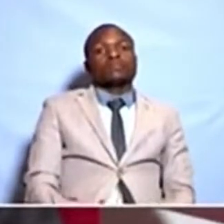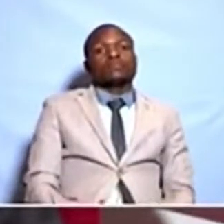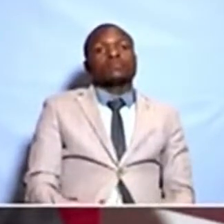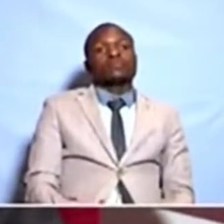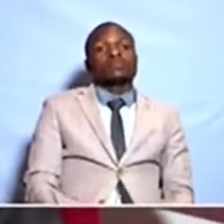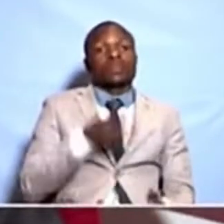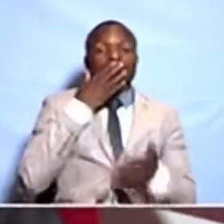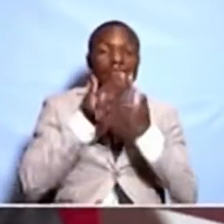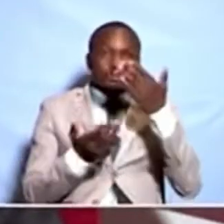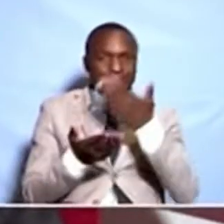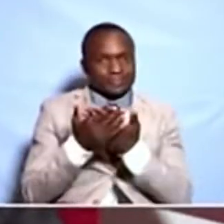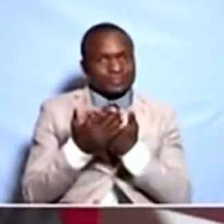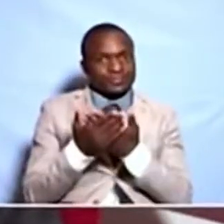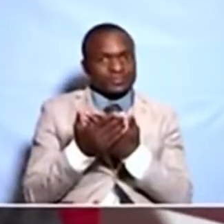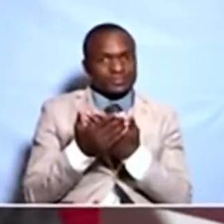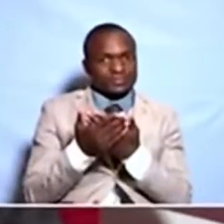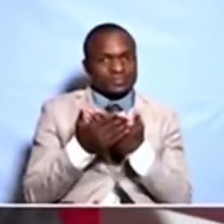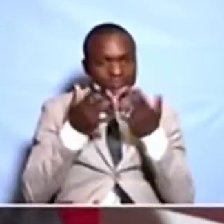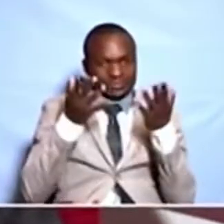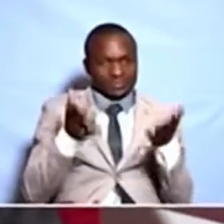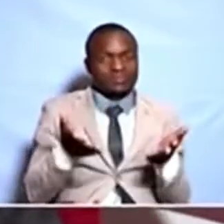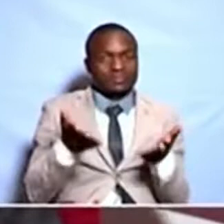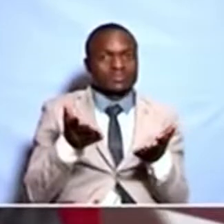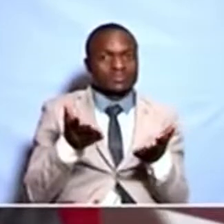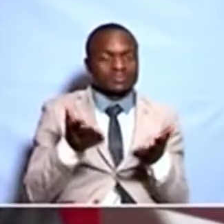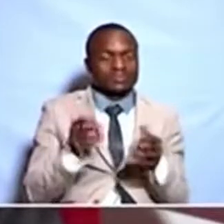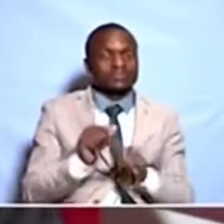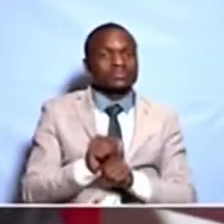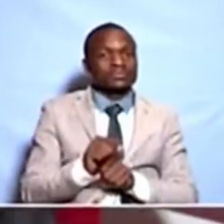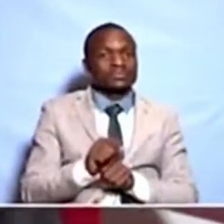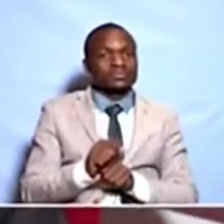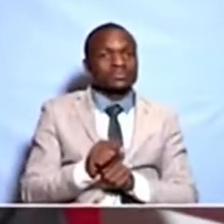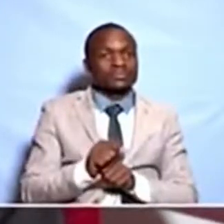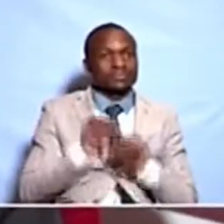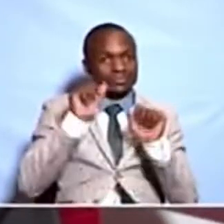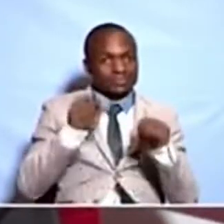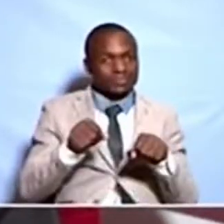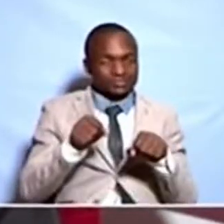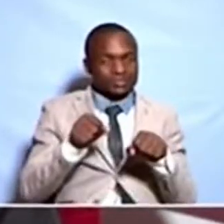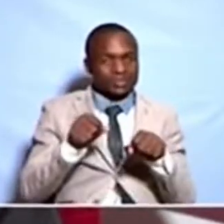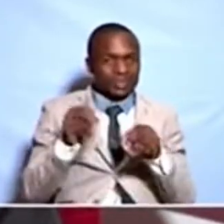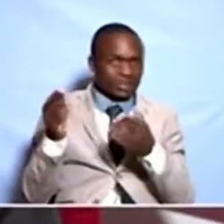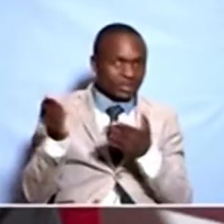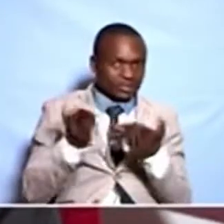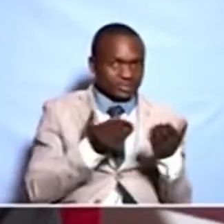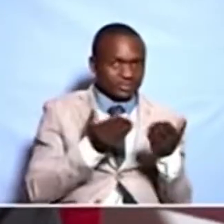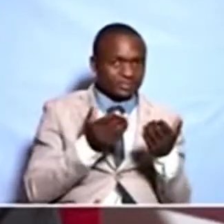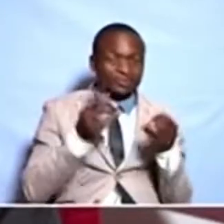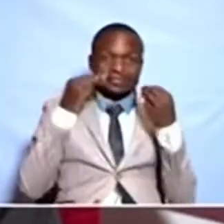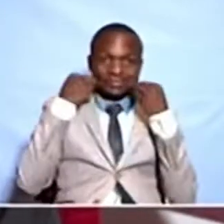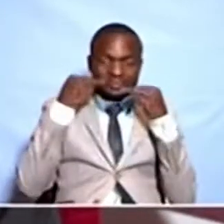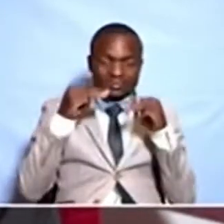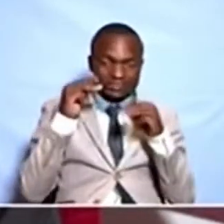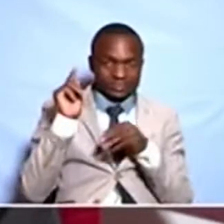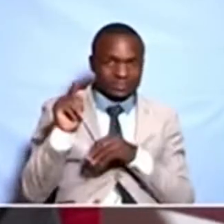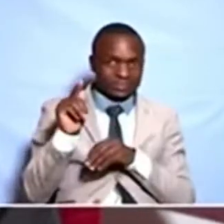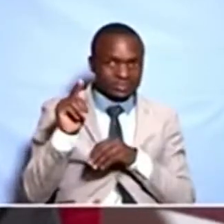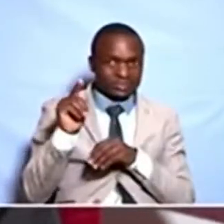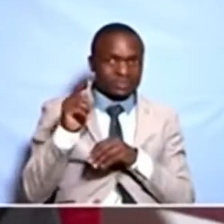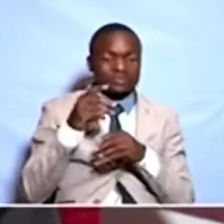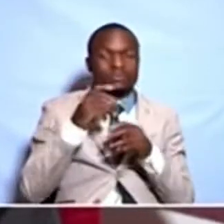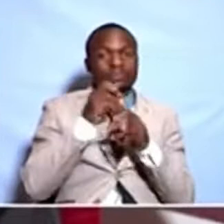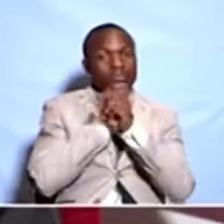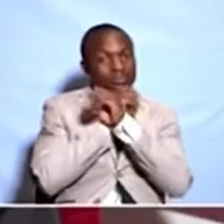Good morning. You are through to Road Safety with RATSA. All right. We can squeeze in a message with that from Chida Wombwe.